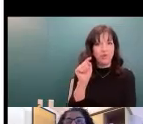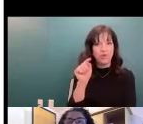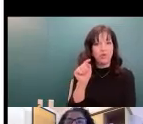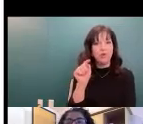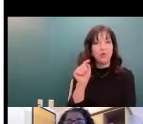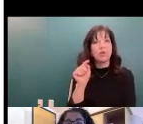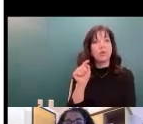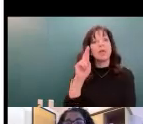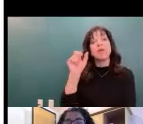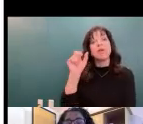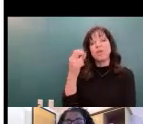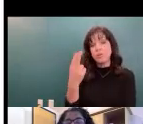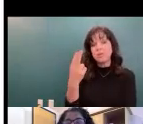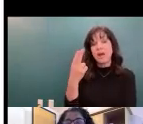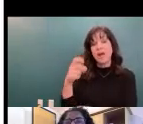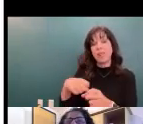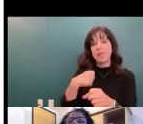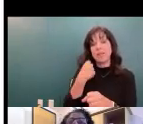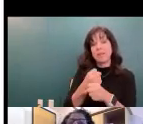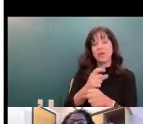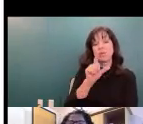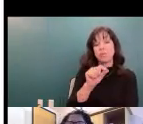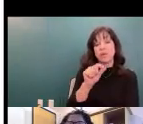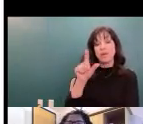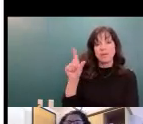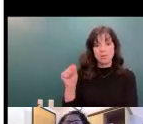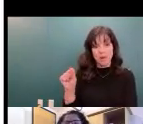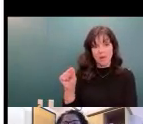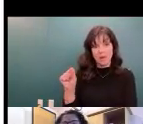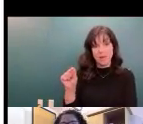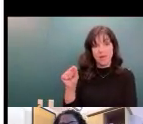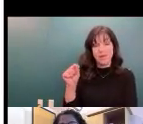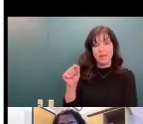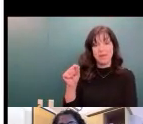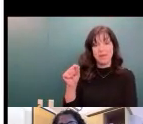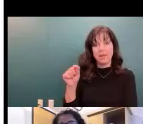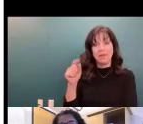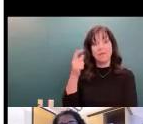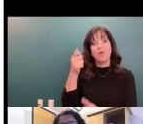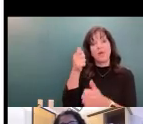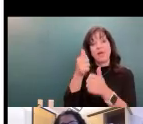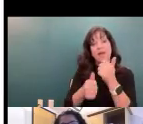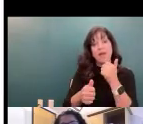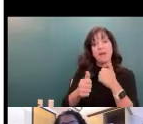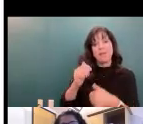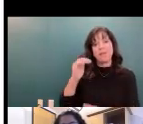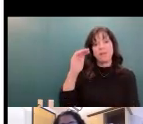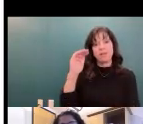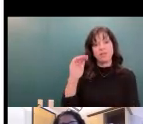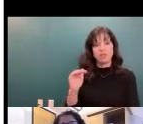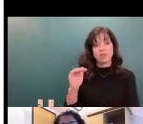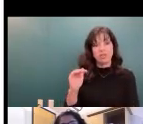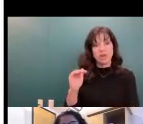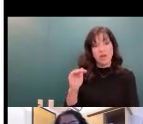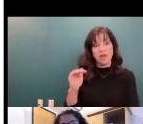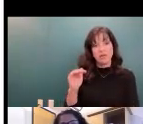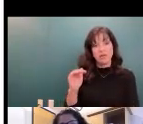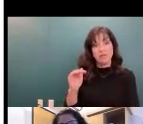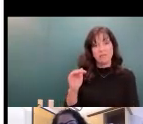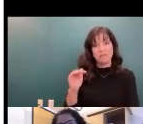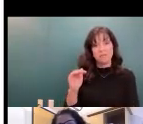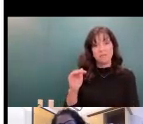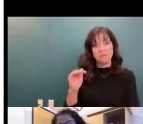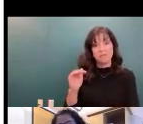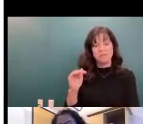in Utah in the year 2020, for every child, every